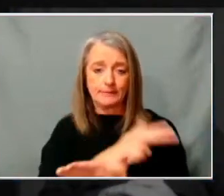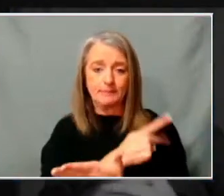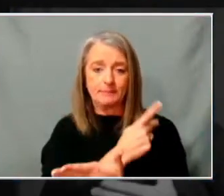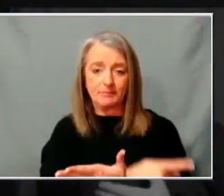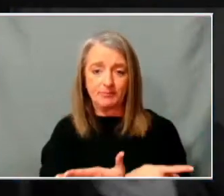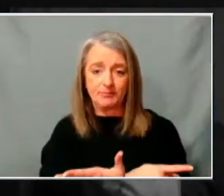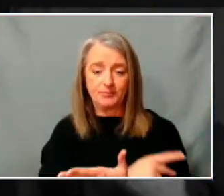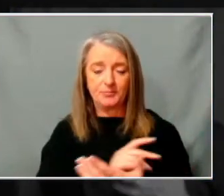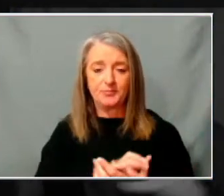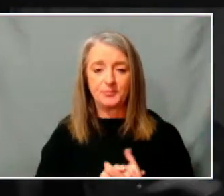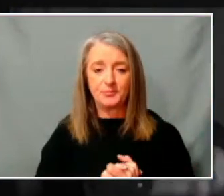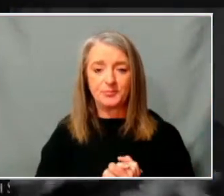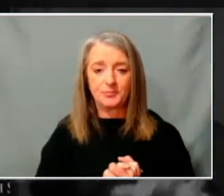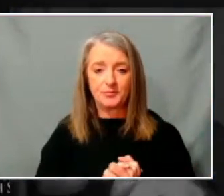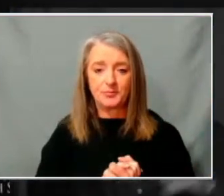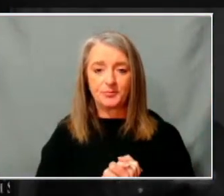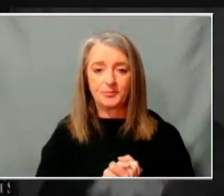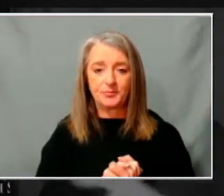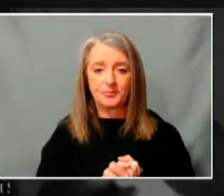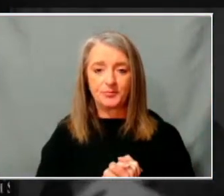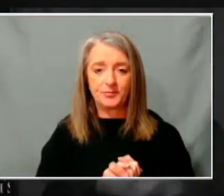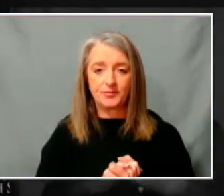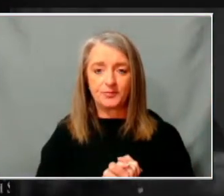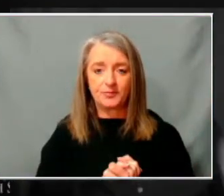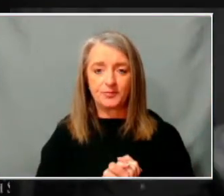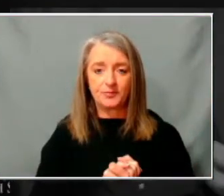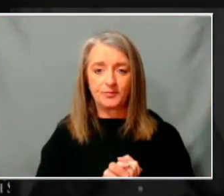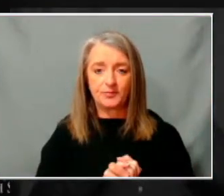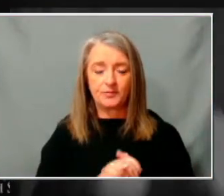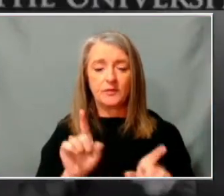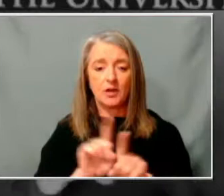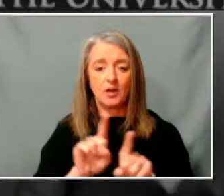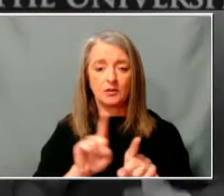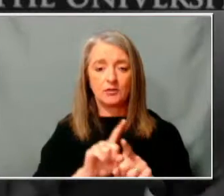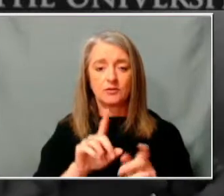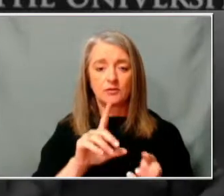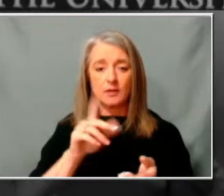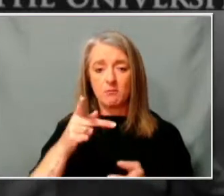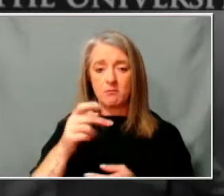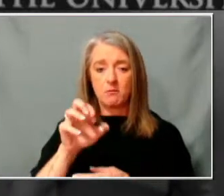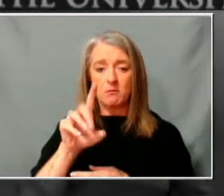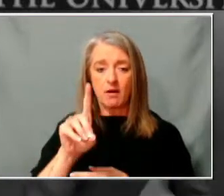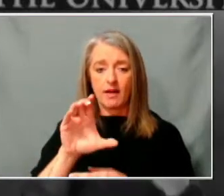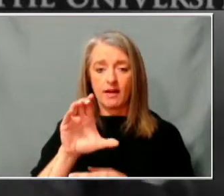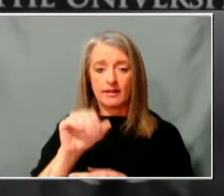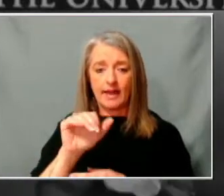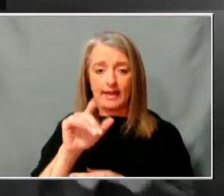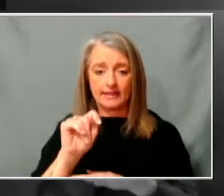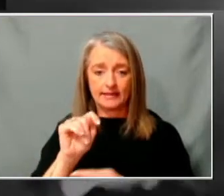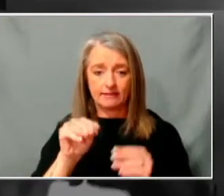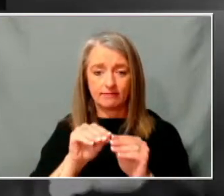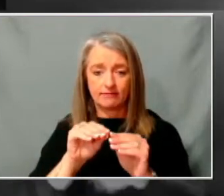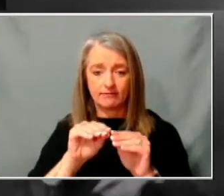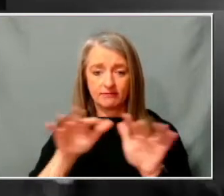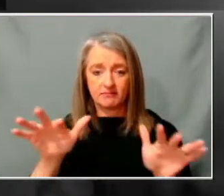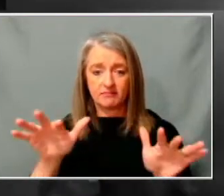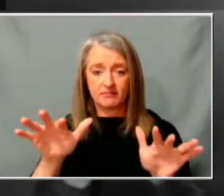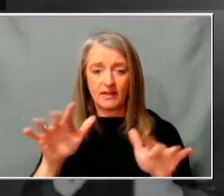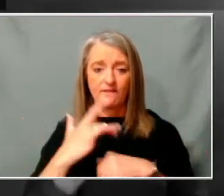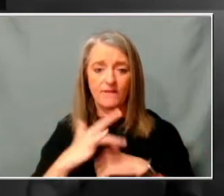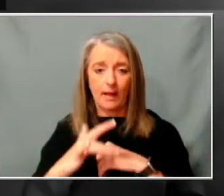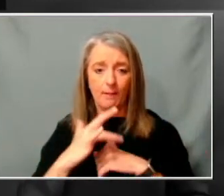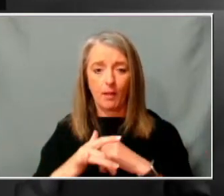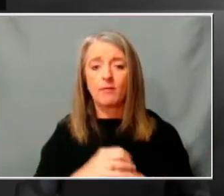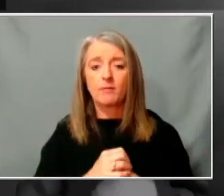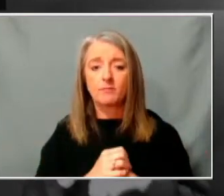Subscribe to our Morning Medical Update and Open Mics with Dr. Stein's podcast. Now, everywhere podcasts are available.